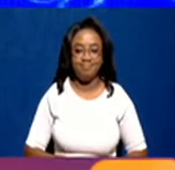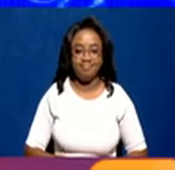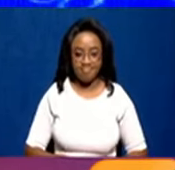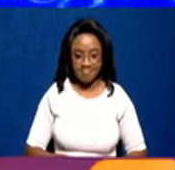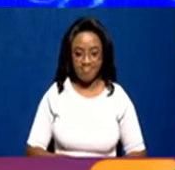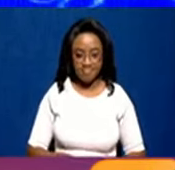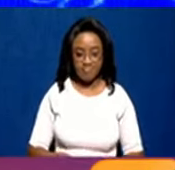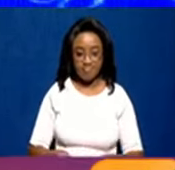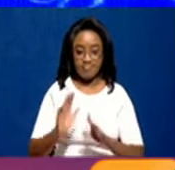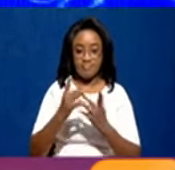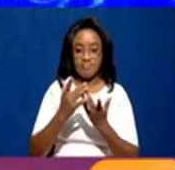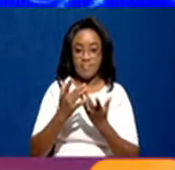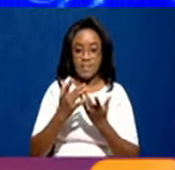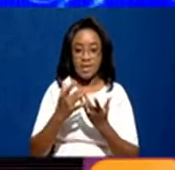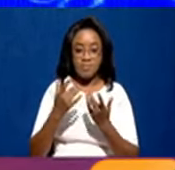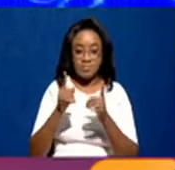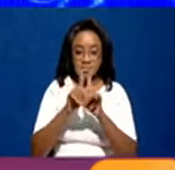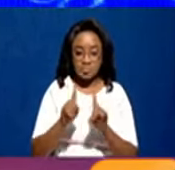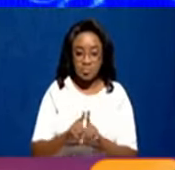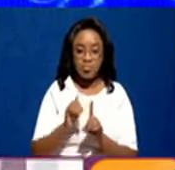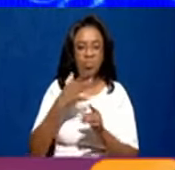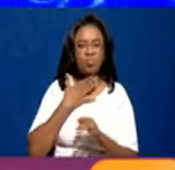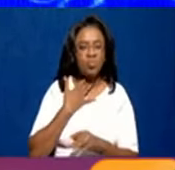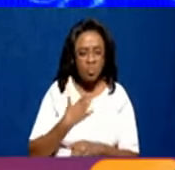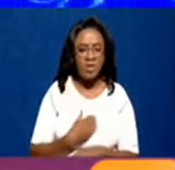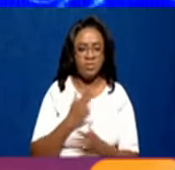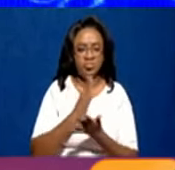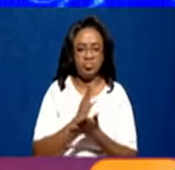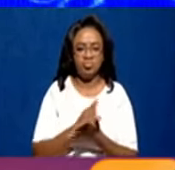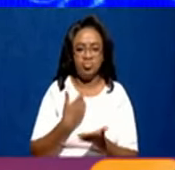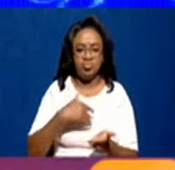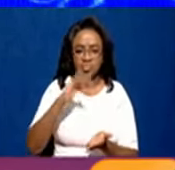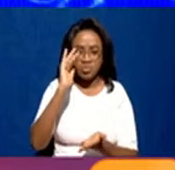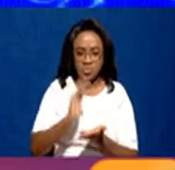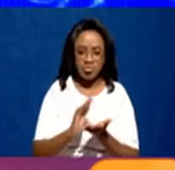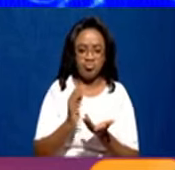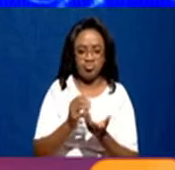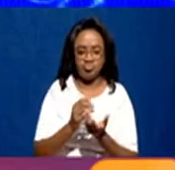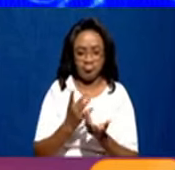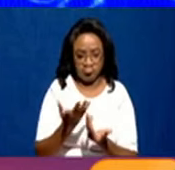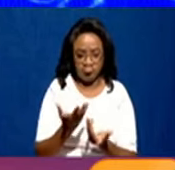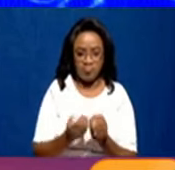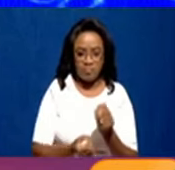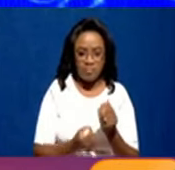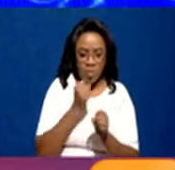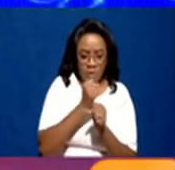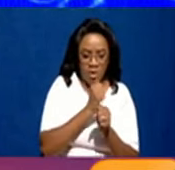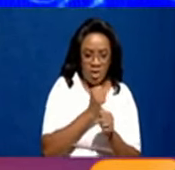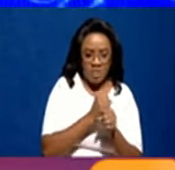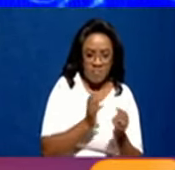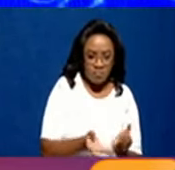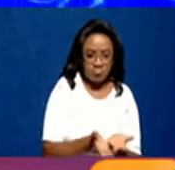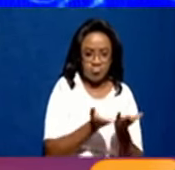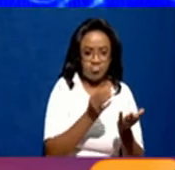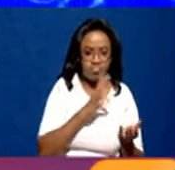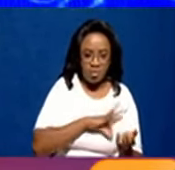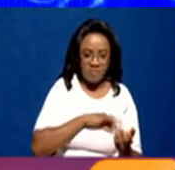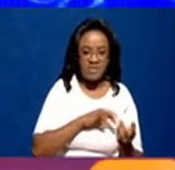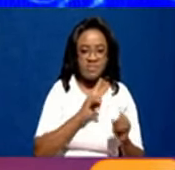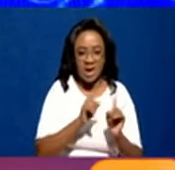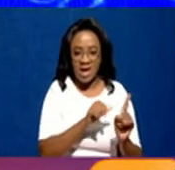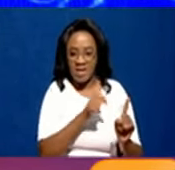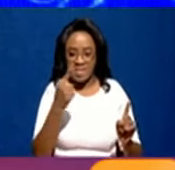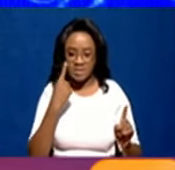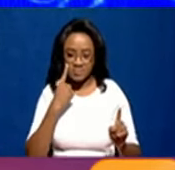Onto our weekly feature, Smart Farm, and the desire to reduce production costs while ensuring efficiency in farming has seen farmers turn to